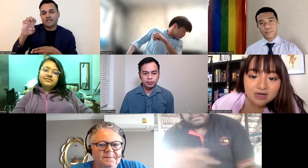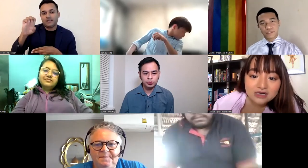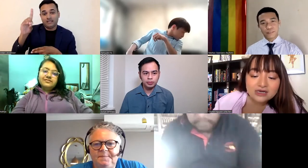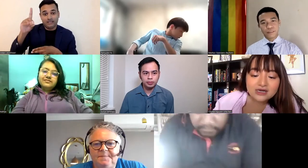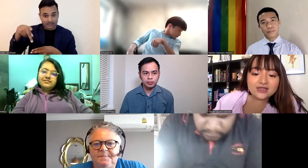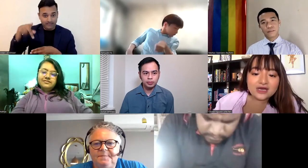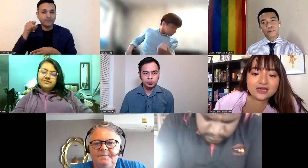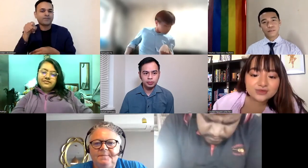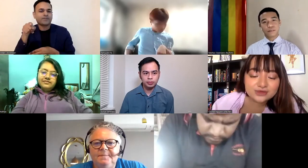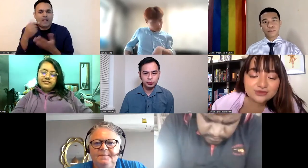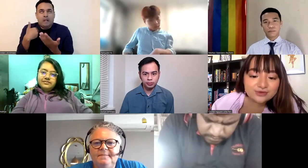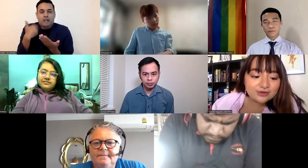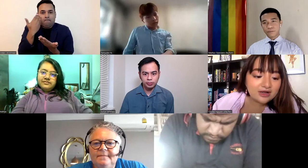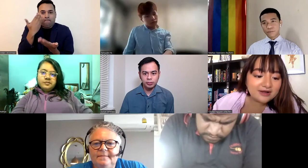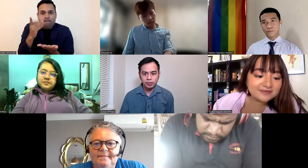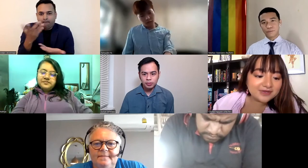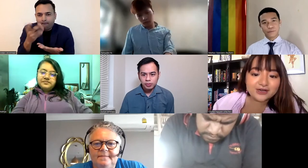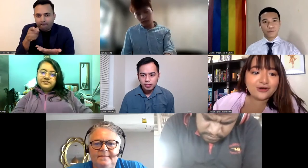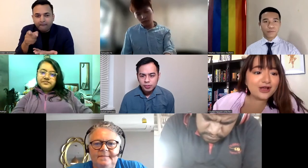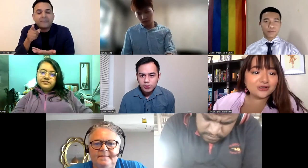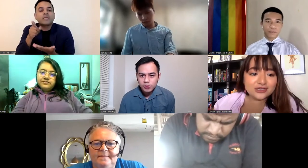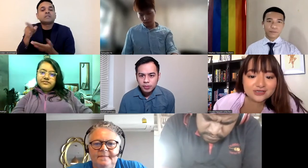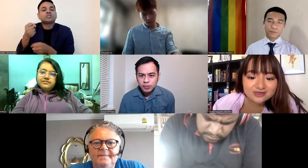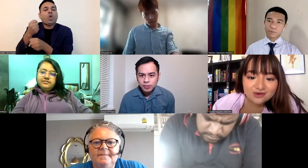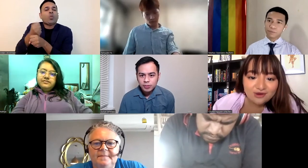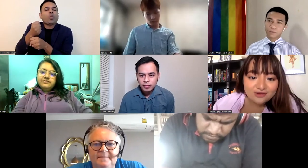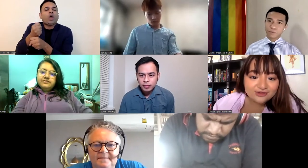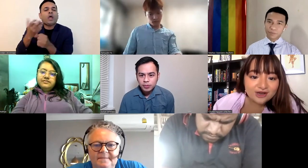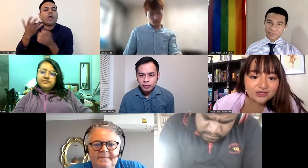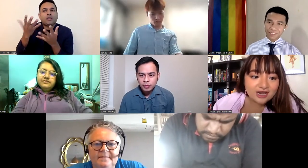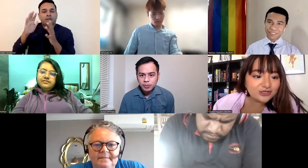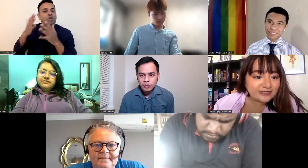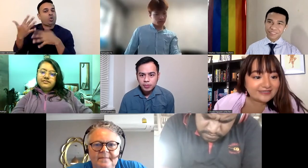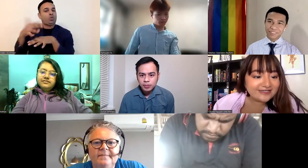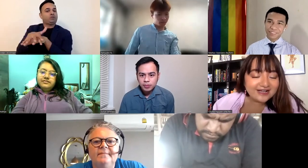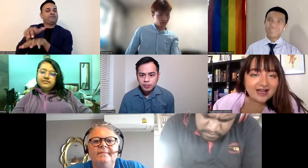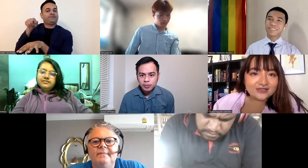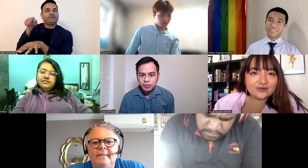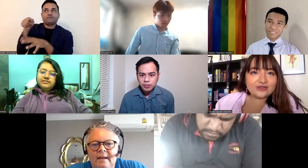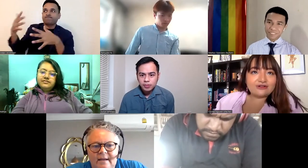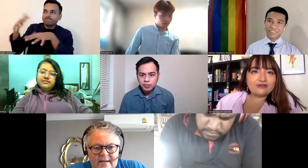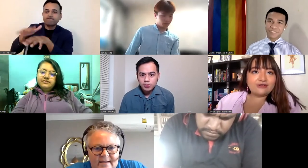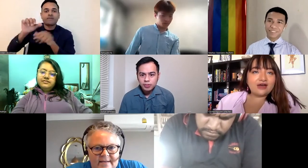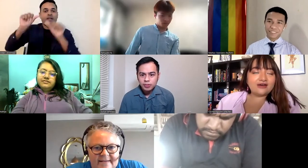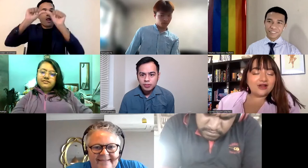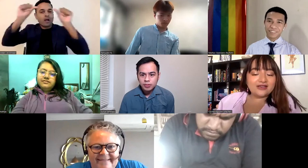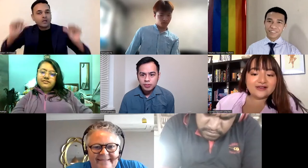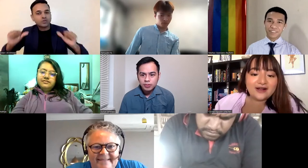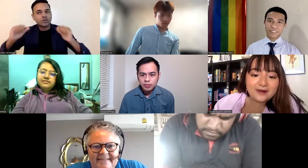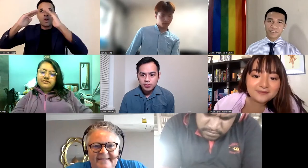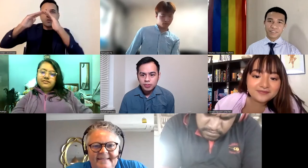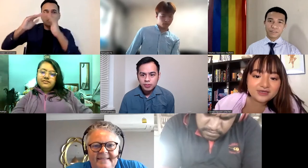Purnima. That is beautiful. And congratulations on your education. I totally agree with that,